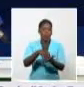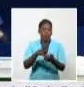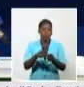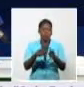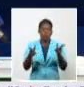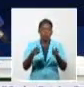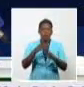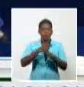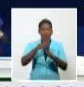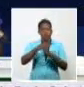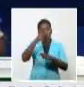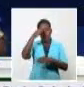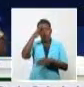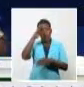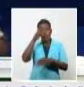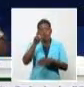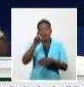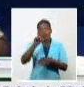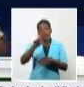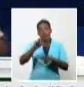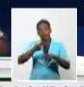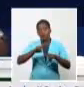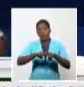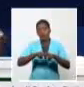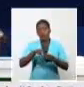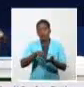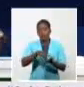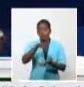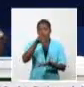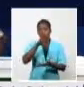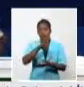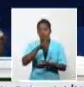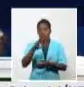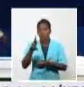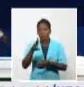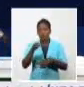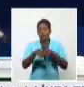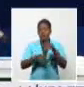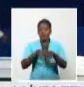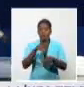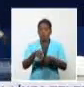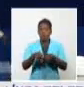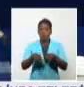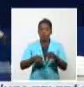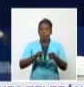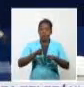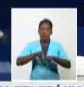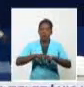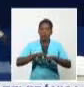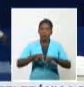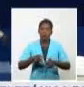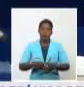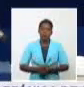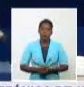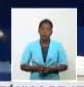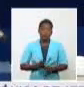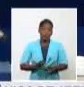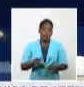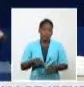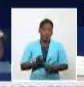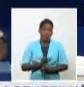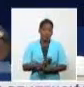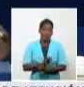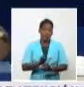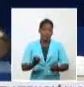are actually a significant number of countries in the Americas, in the American region, that have higher